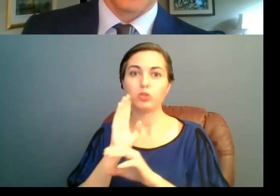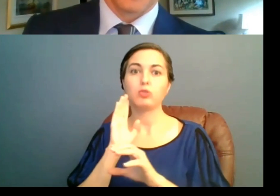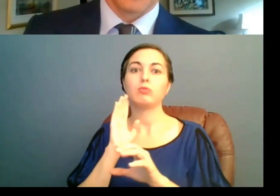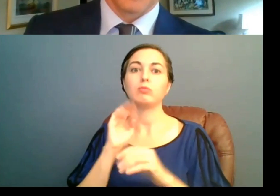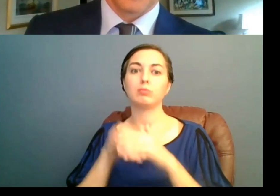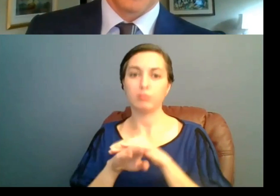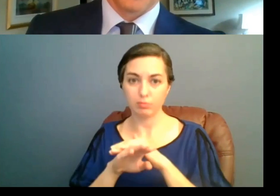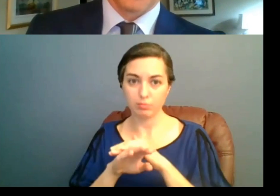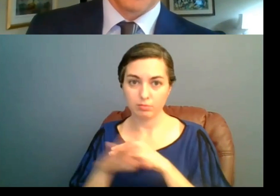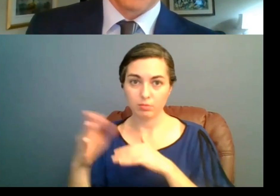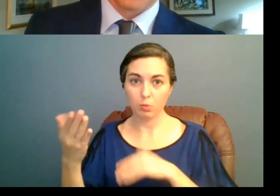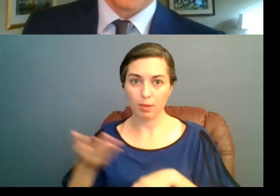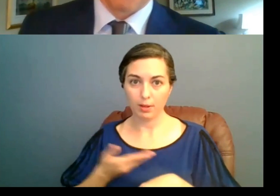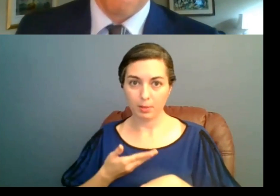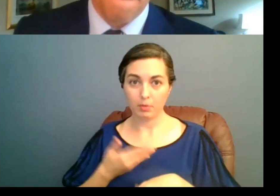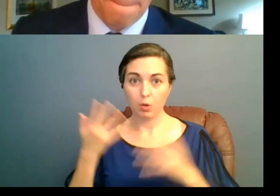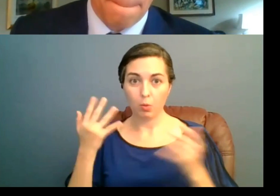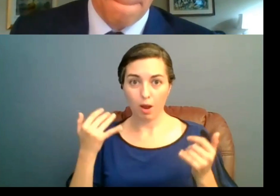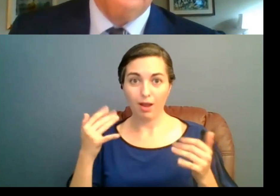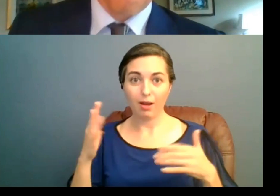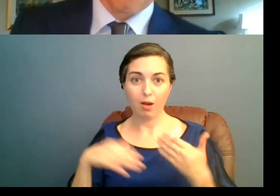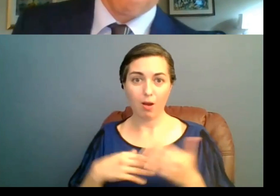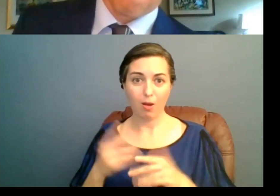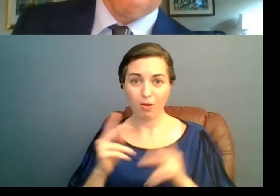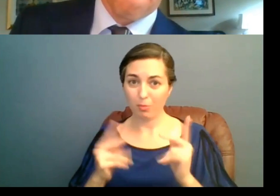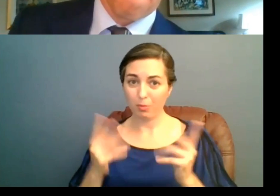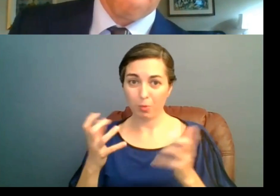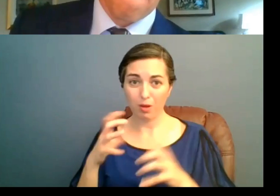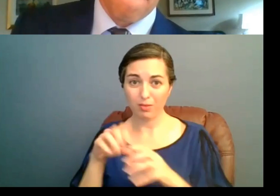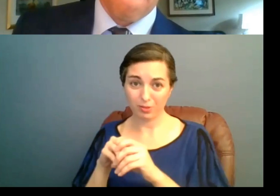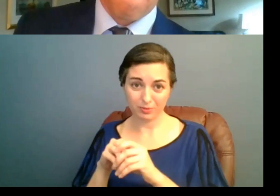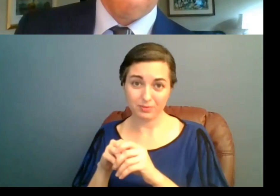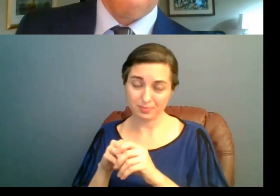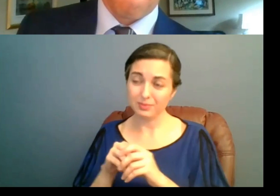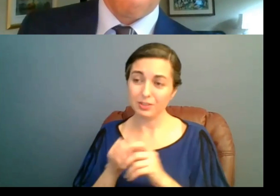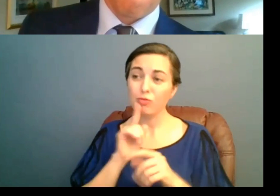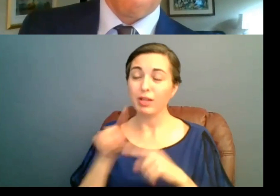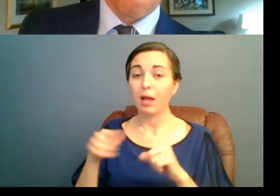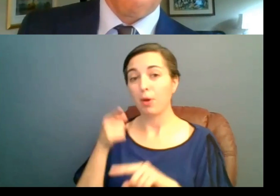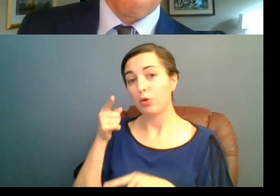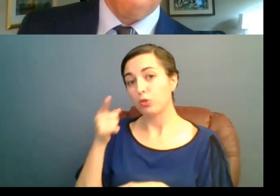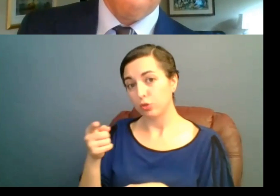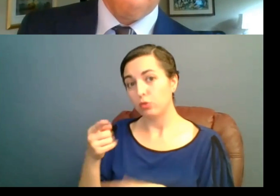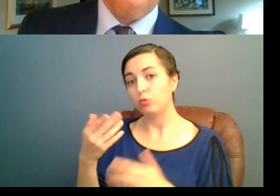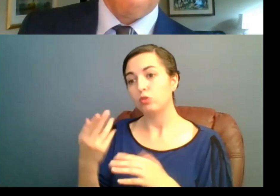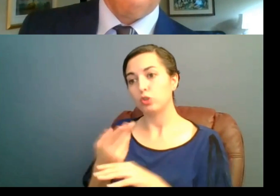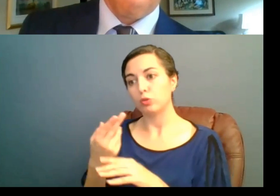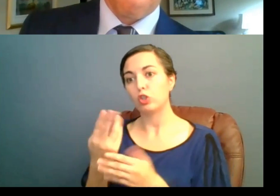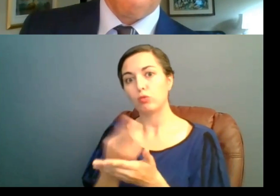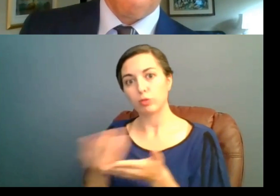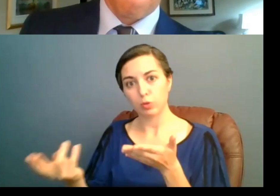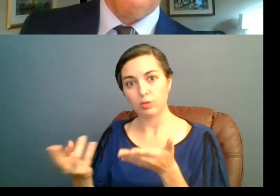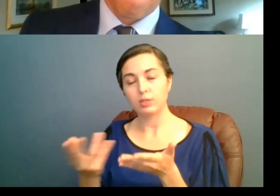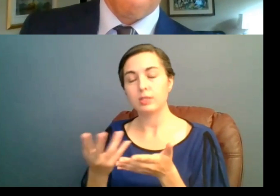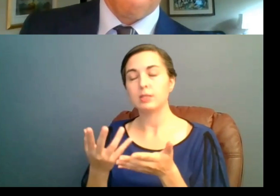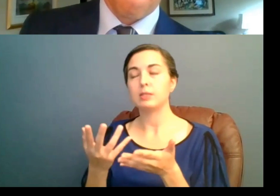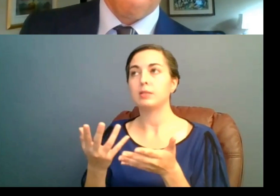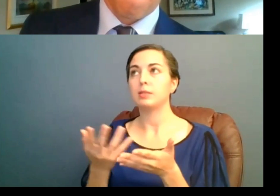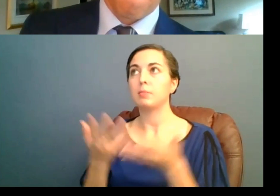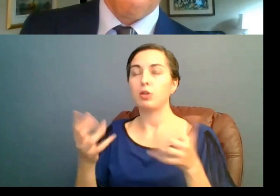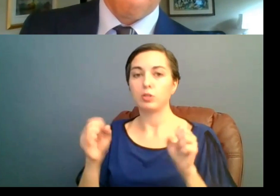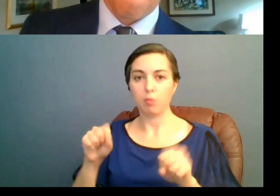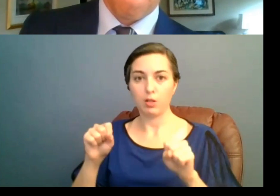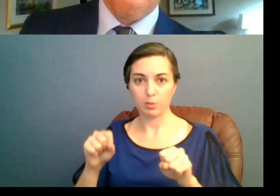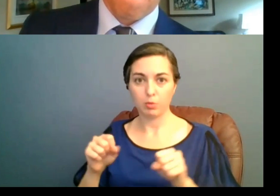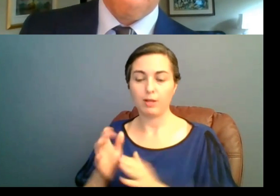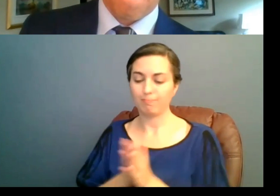into because everyone wants to do it. So it's really about you being as resourceful as possible and as much of a